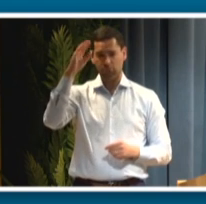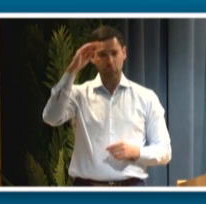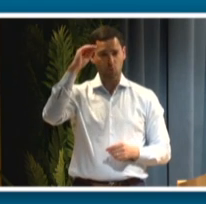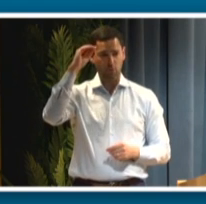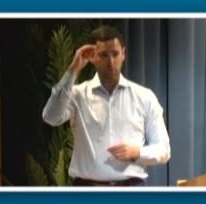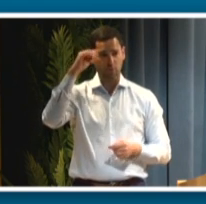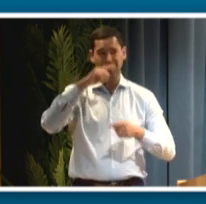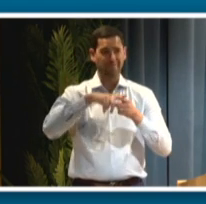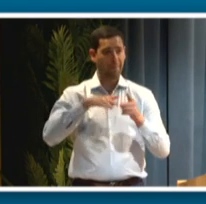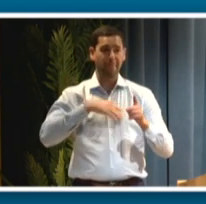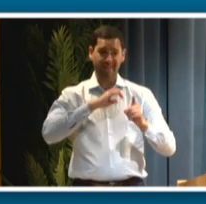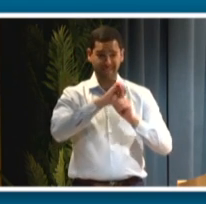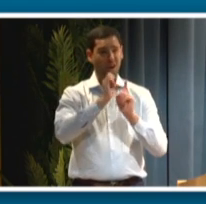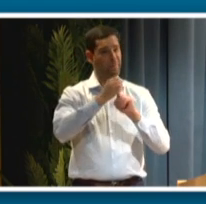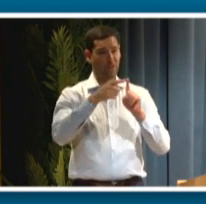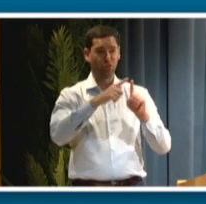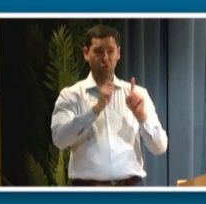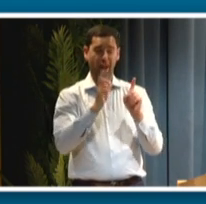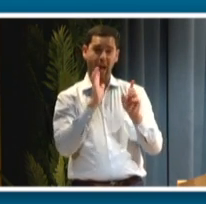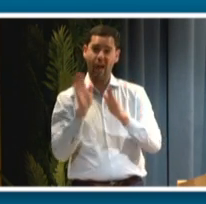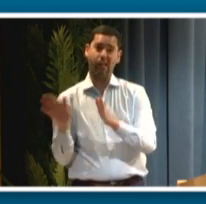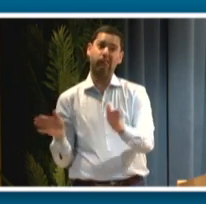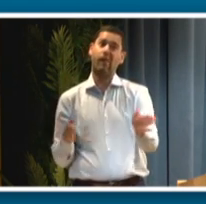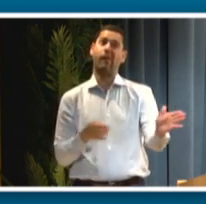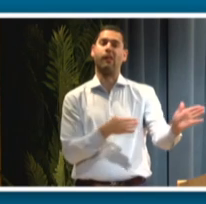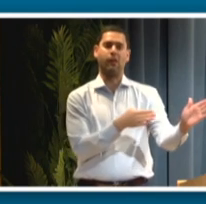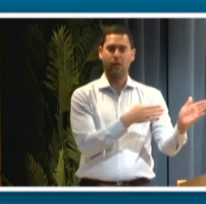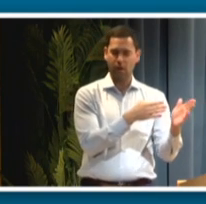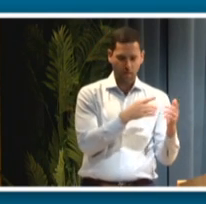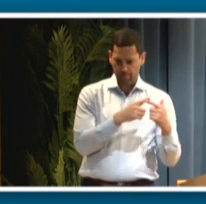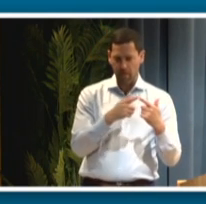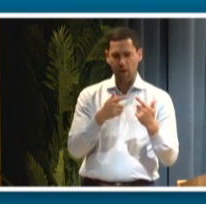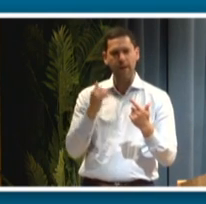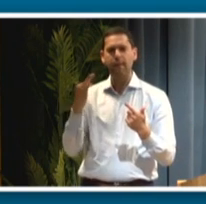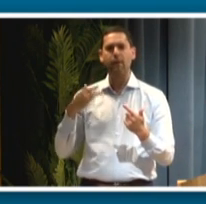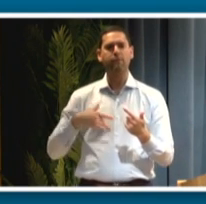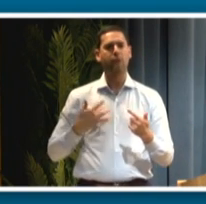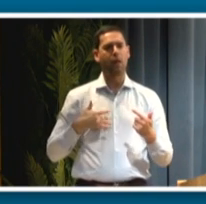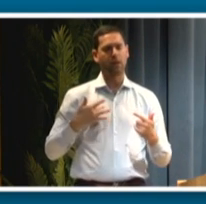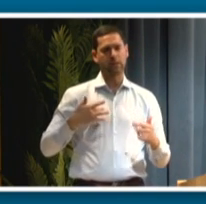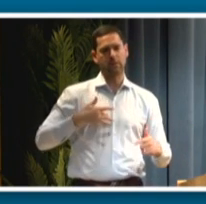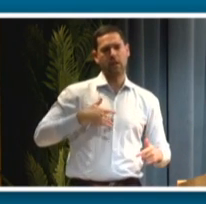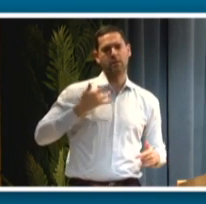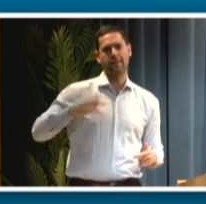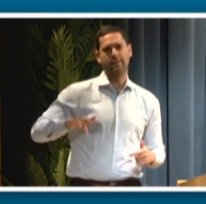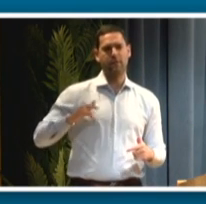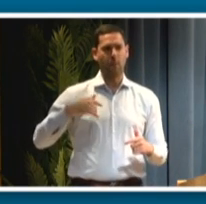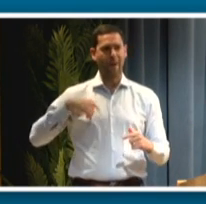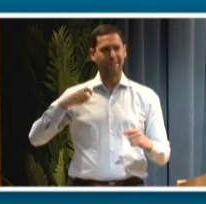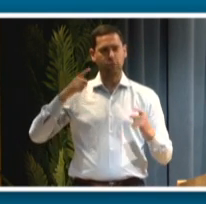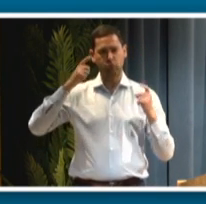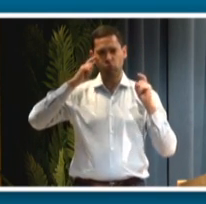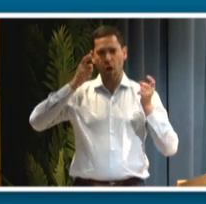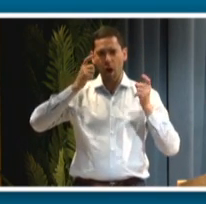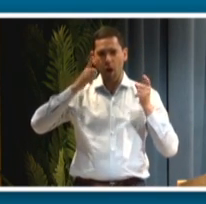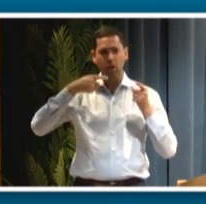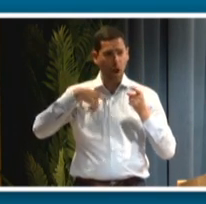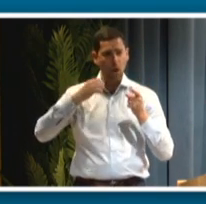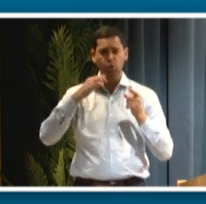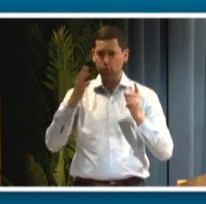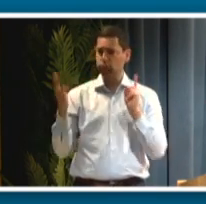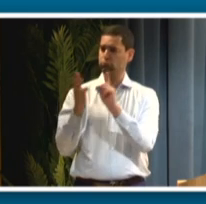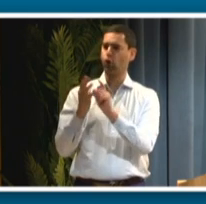easily gone any other way. But they never, if I felt sensitive about something and I felt like I needed to cry, I could stand in front of my